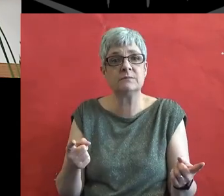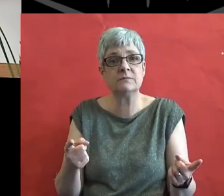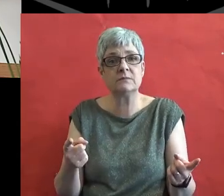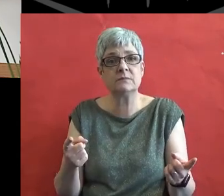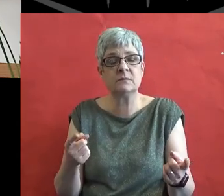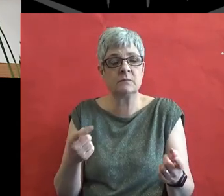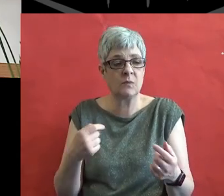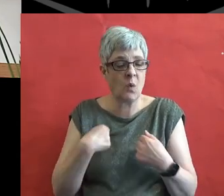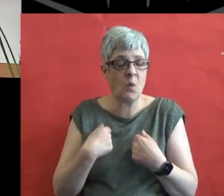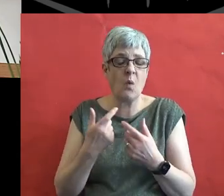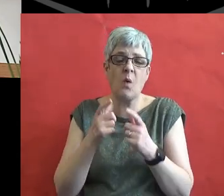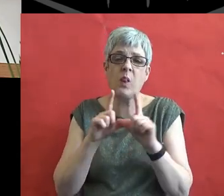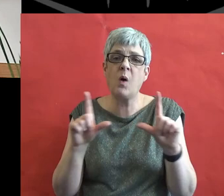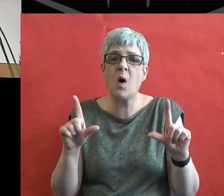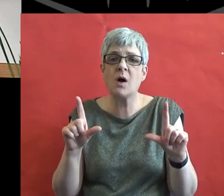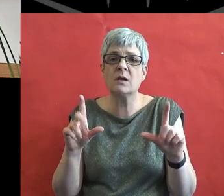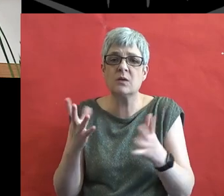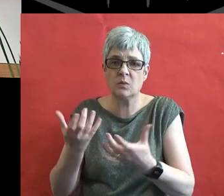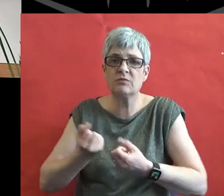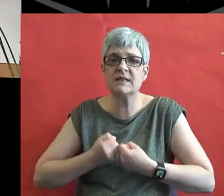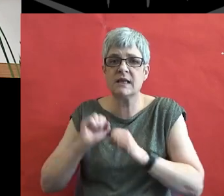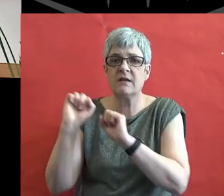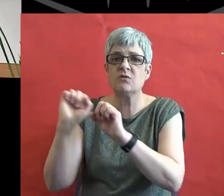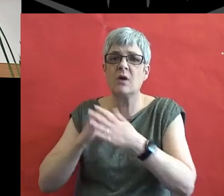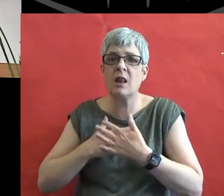O Lord, we receive your love